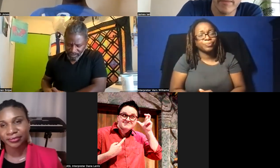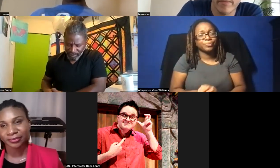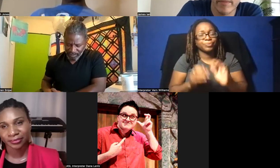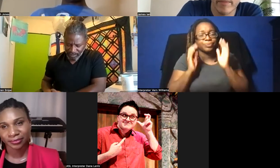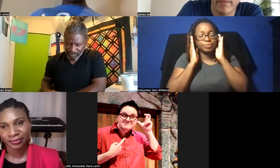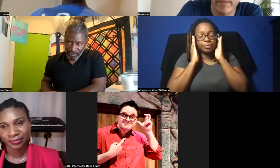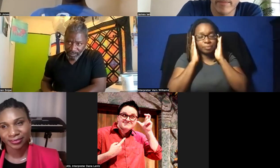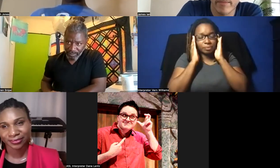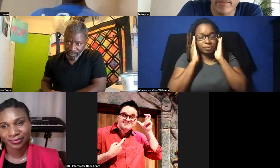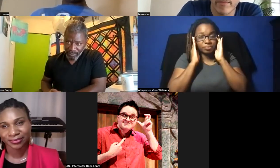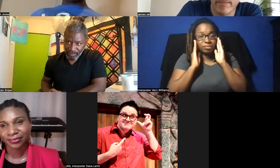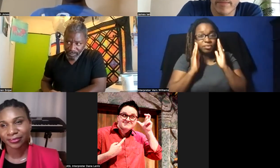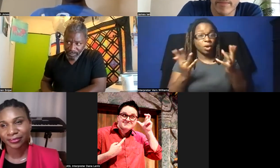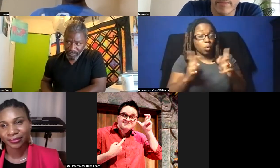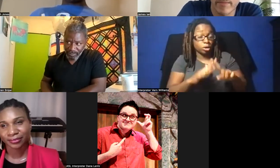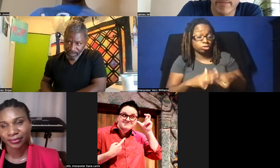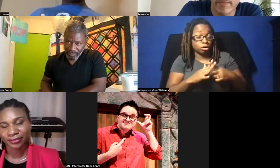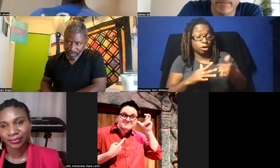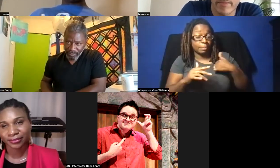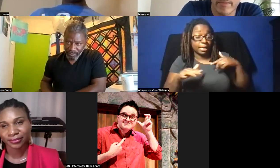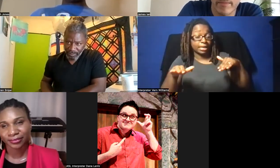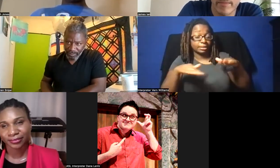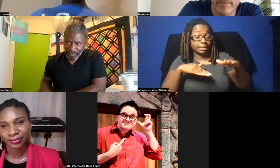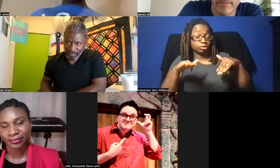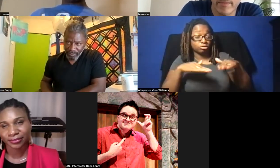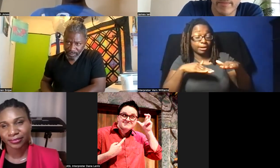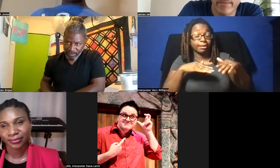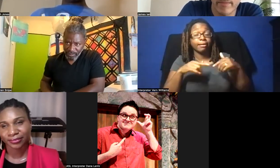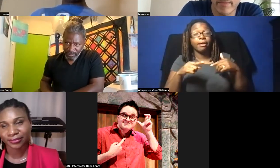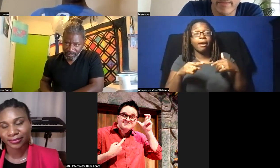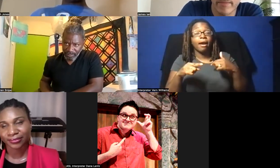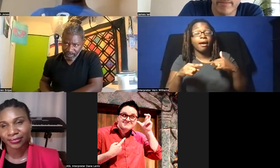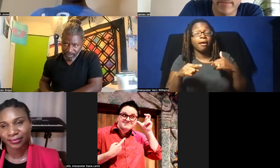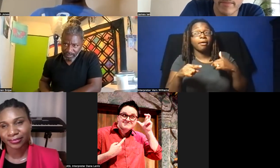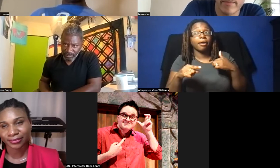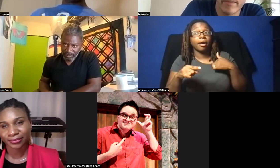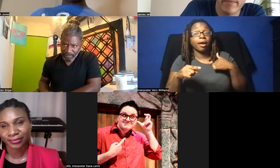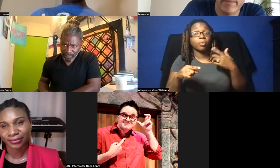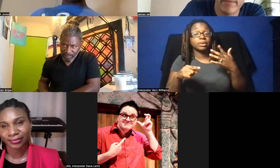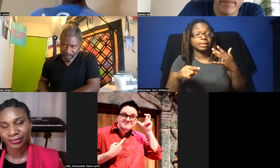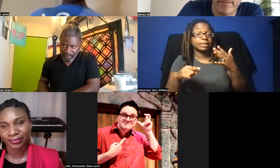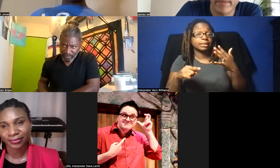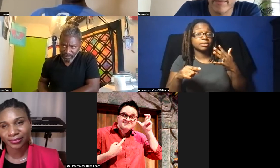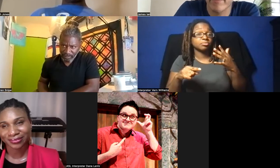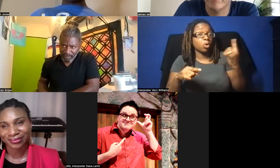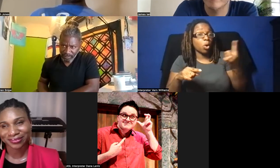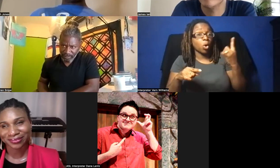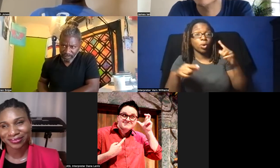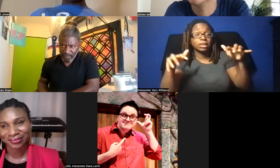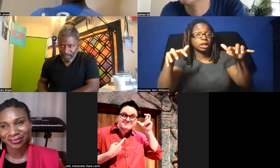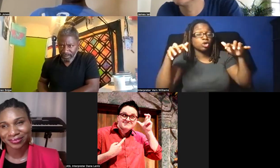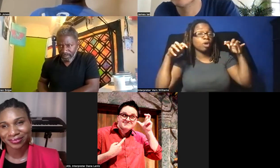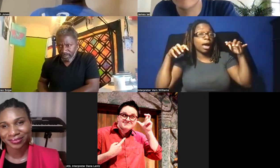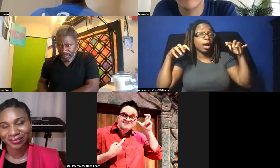Part of what got me into DJing was the fact that like I was, you know, in the crowd all the time and watching my